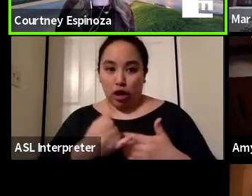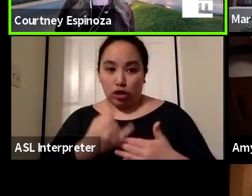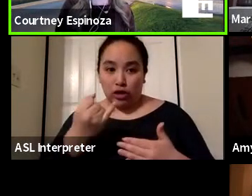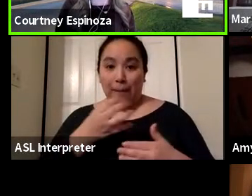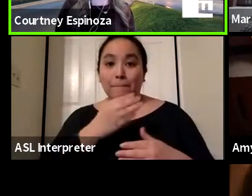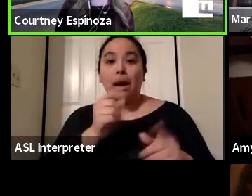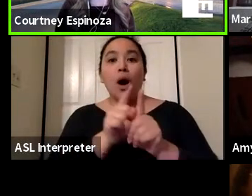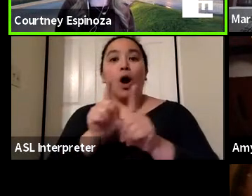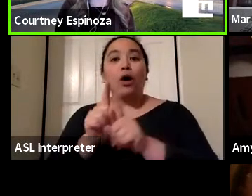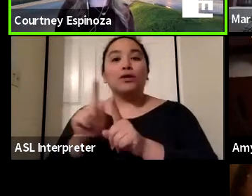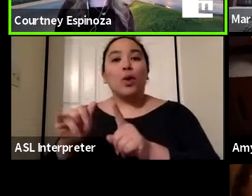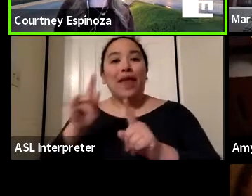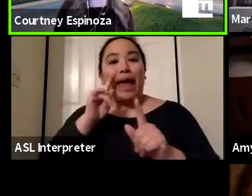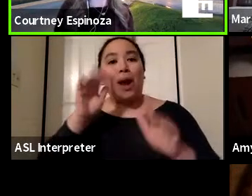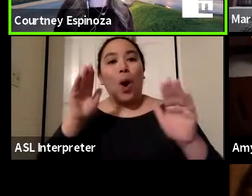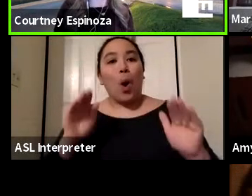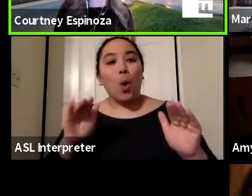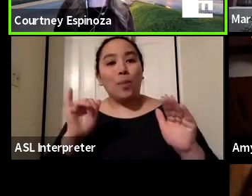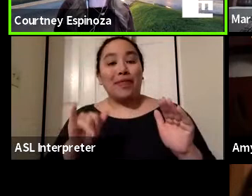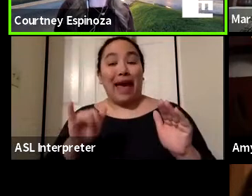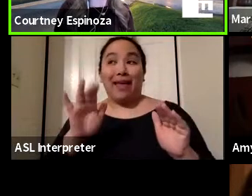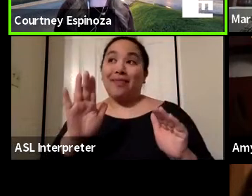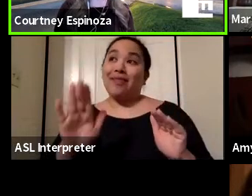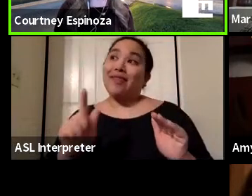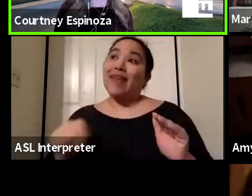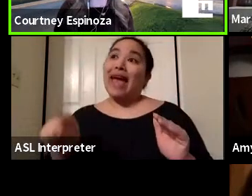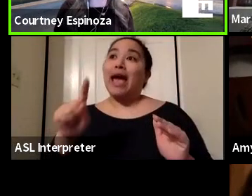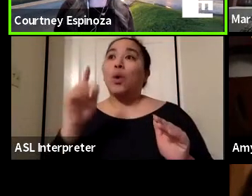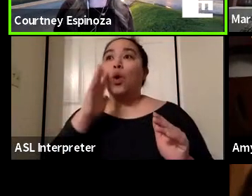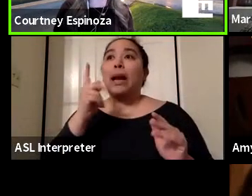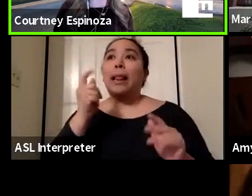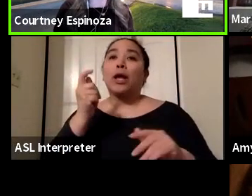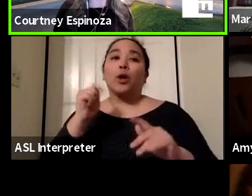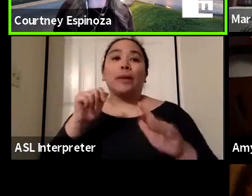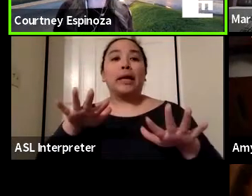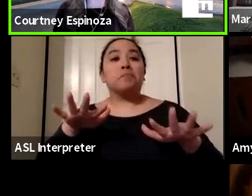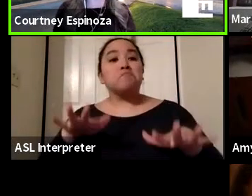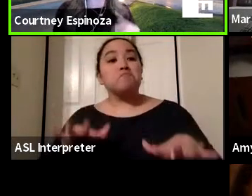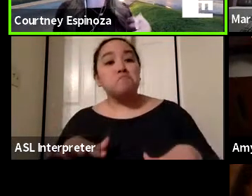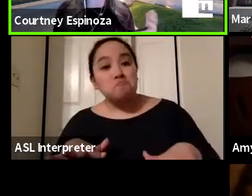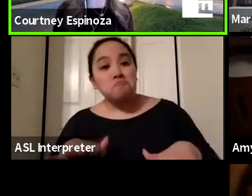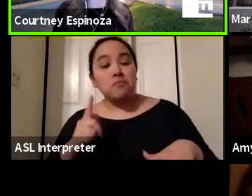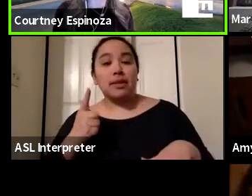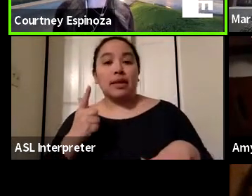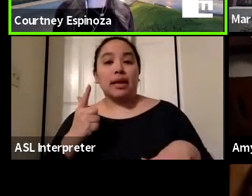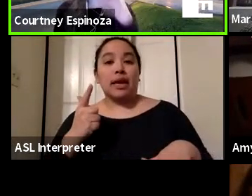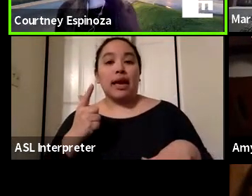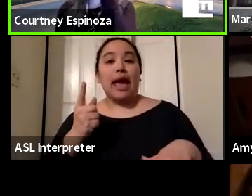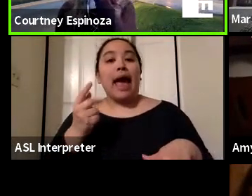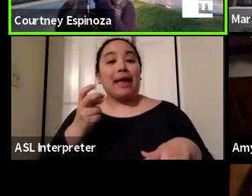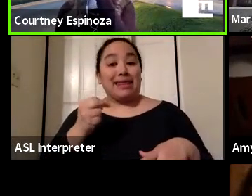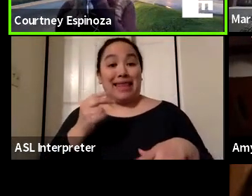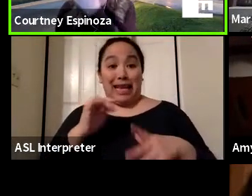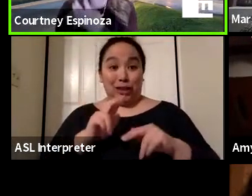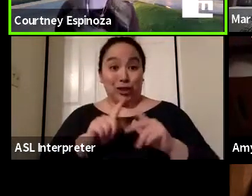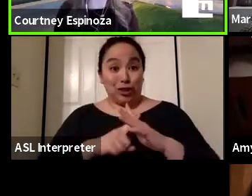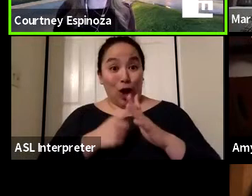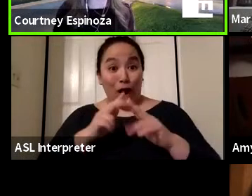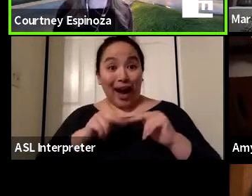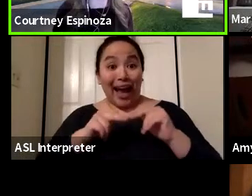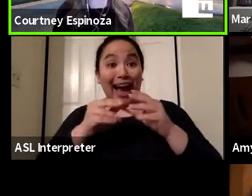of get their feet situated and expand on that program even